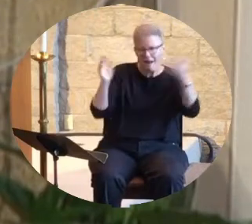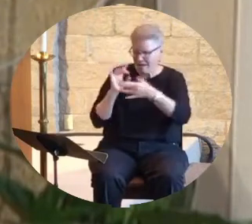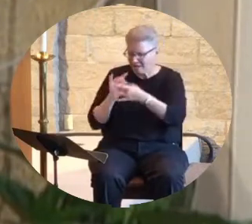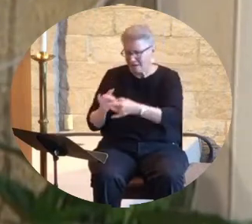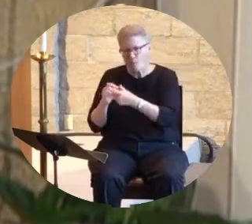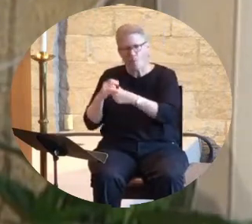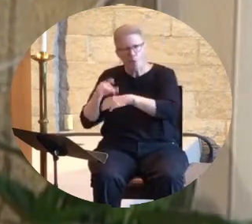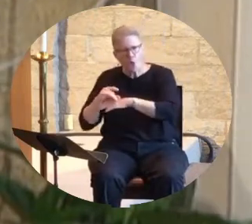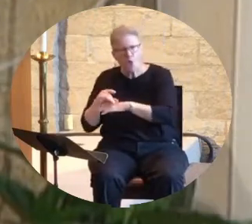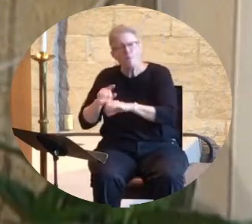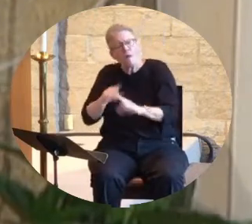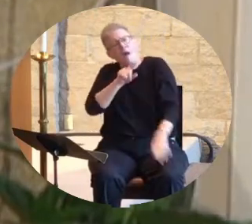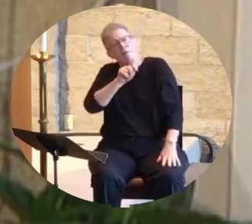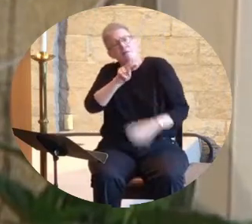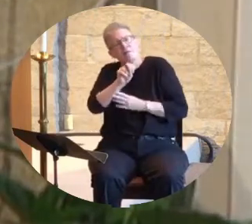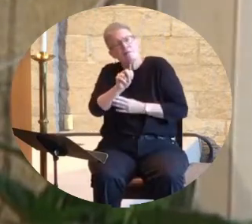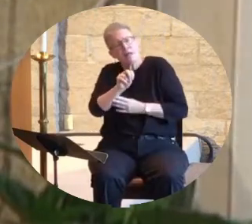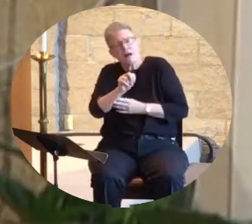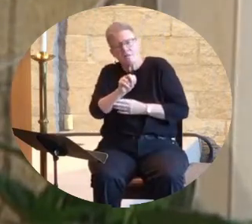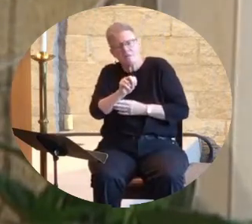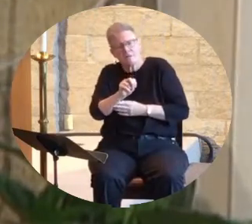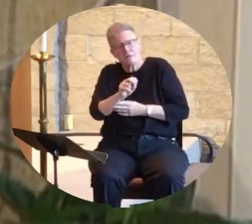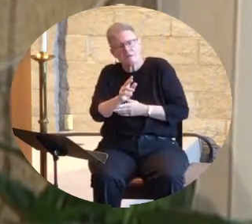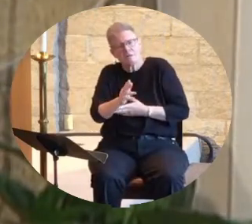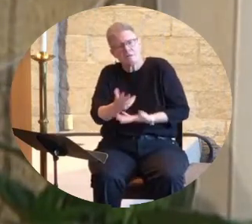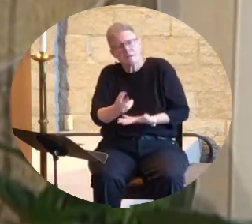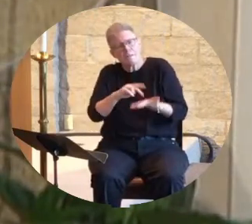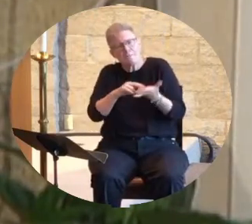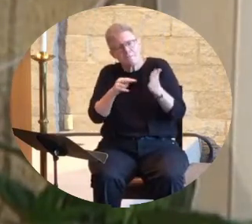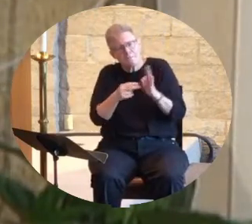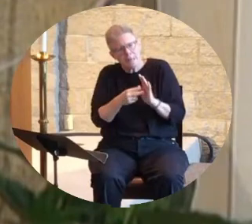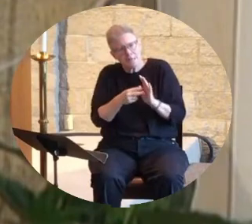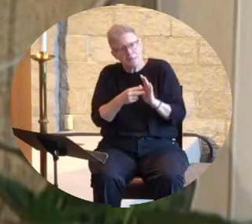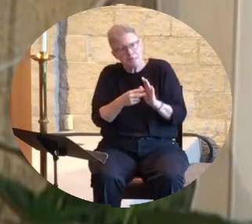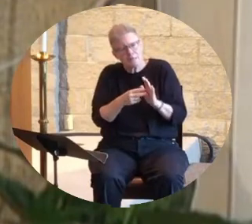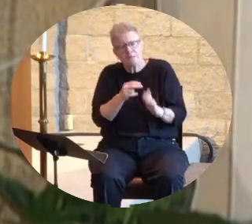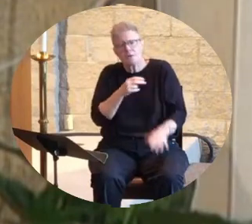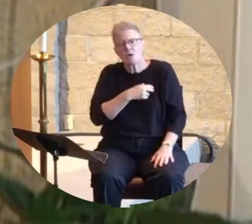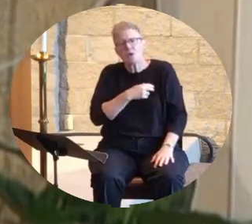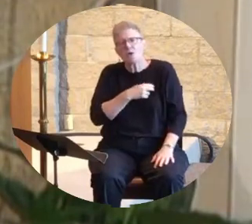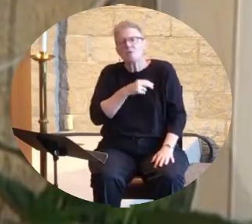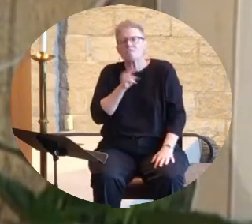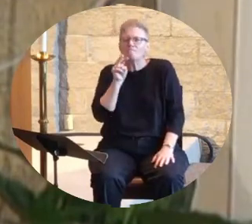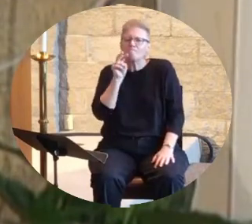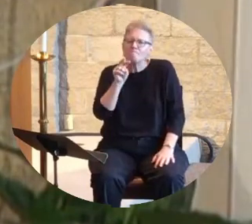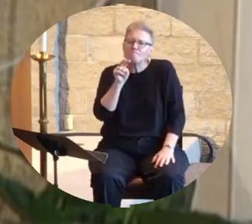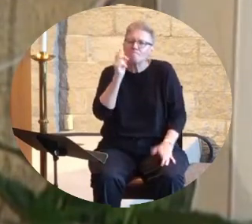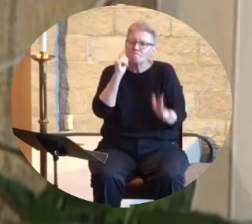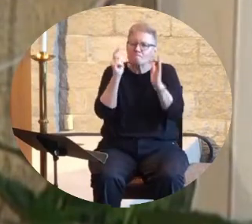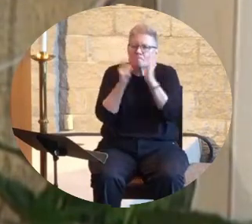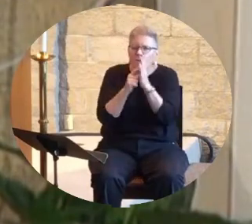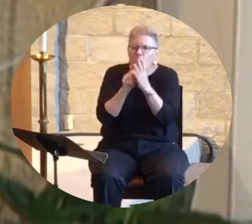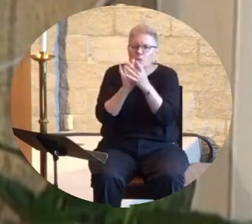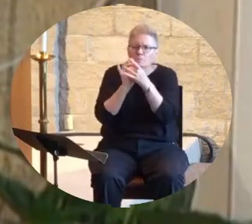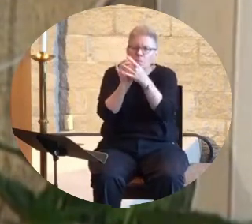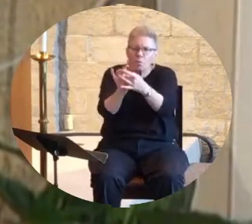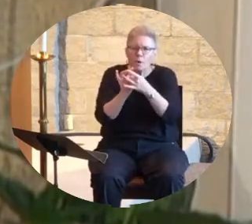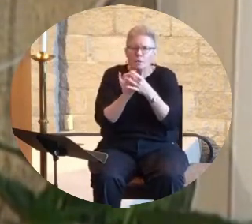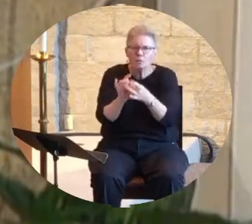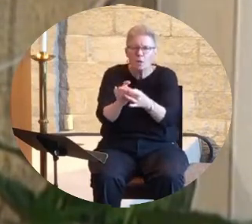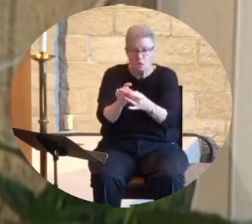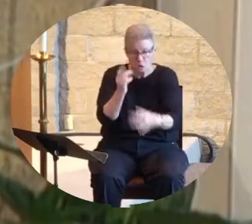looking out and knowing and seeing this oneness and seeing it with empathy and seeing it with